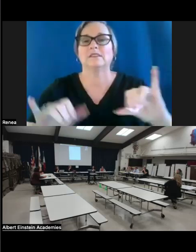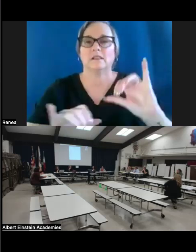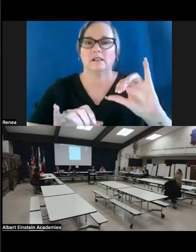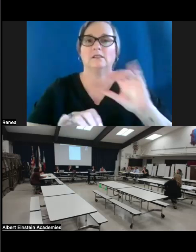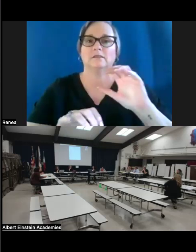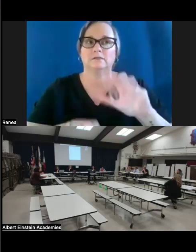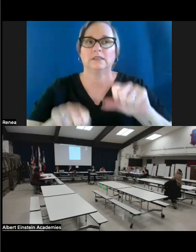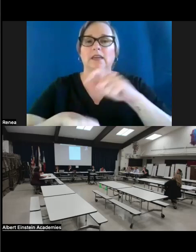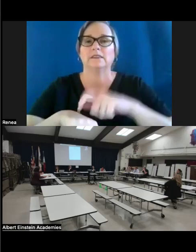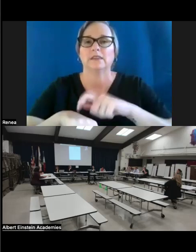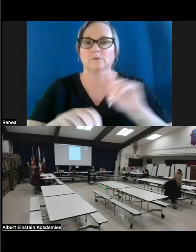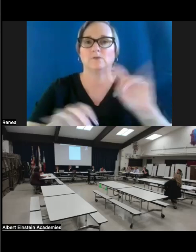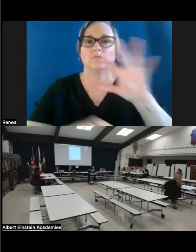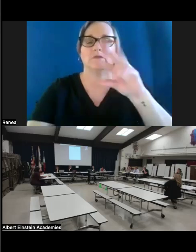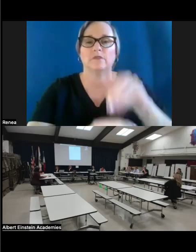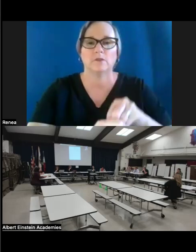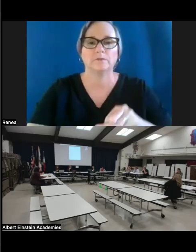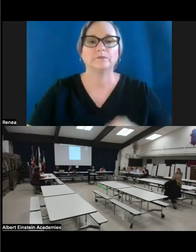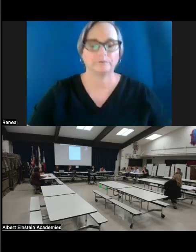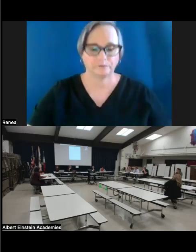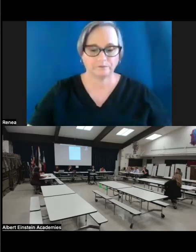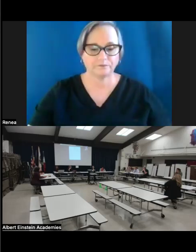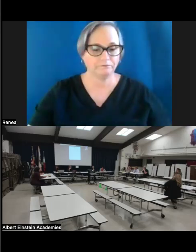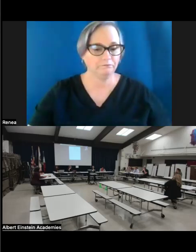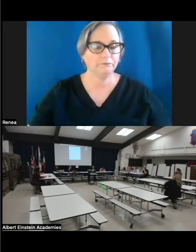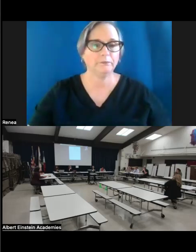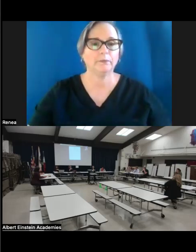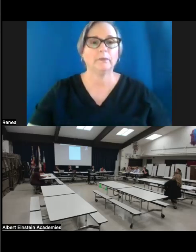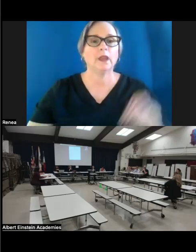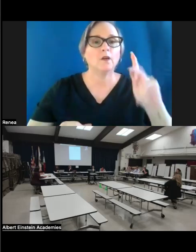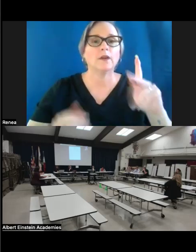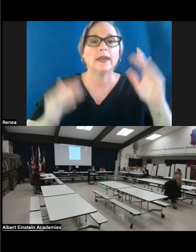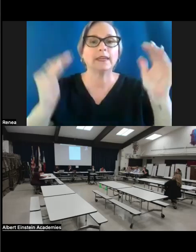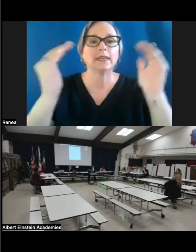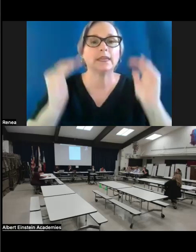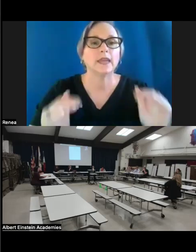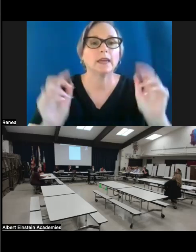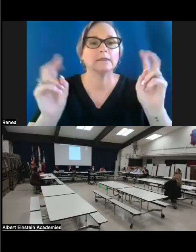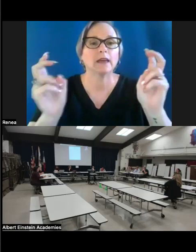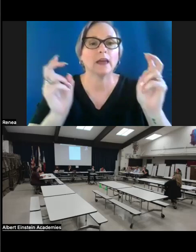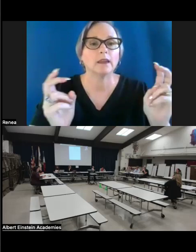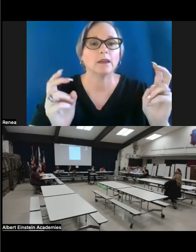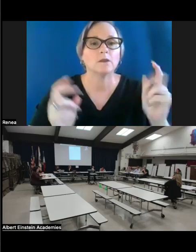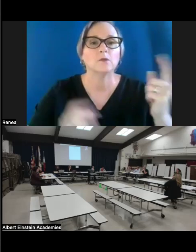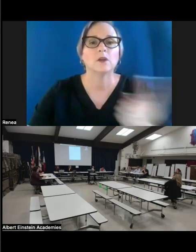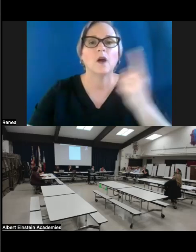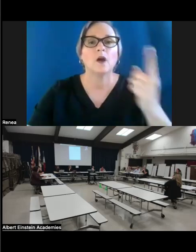Well, thank you. So we'll move to the next item. It is, we always have a place for DLAC. I know